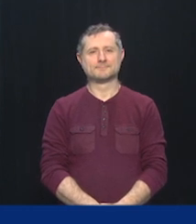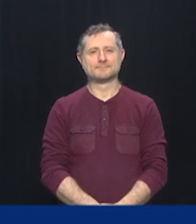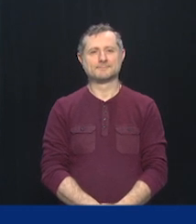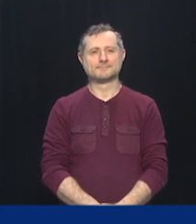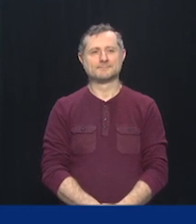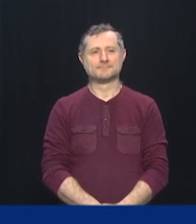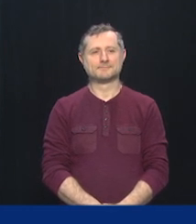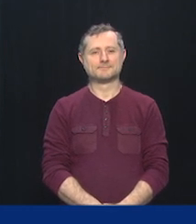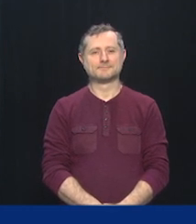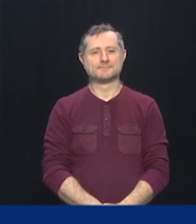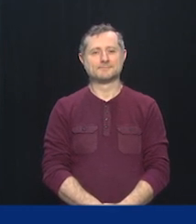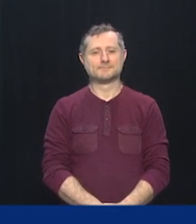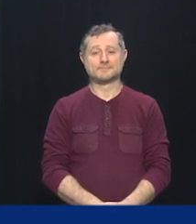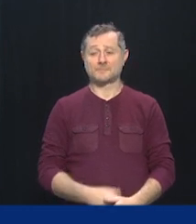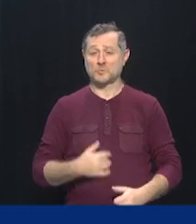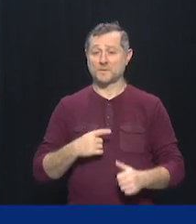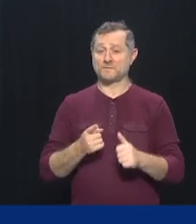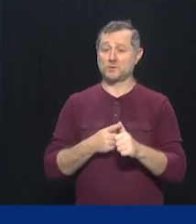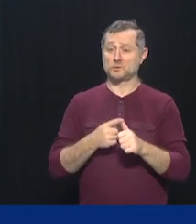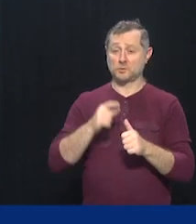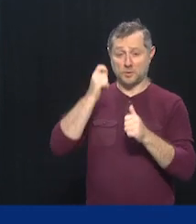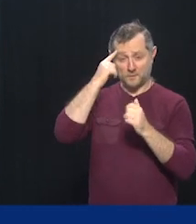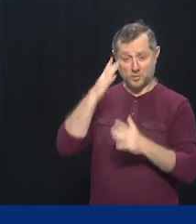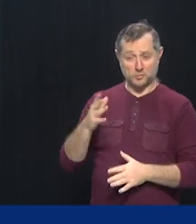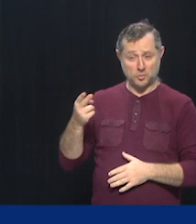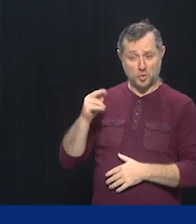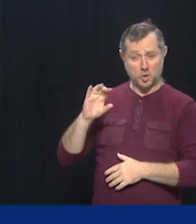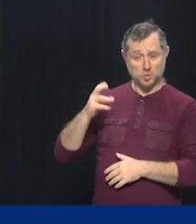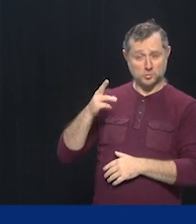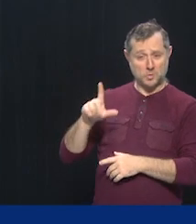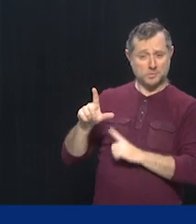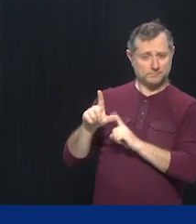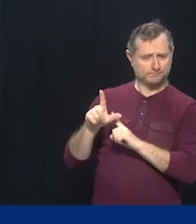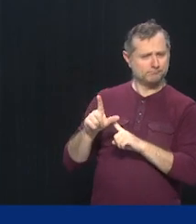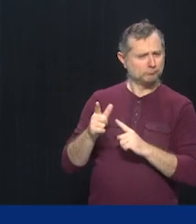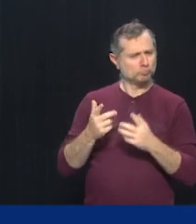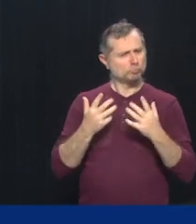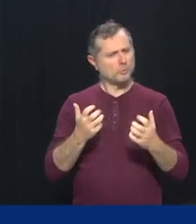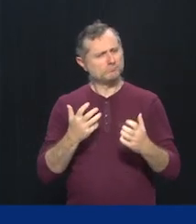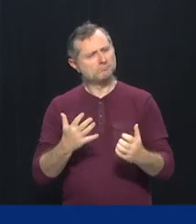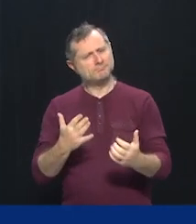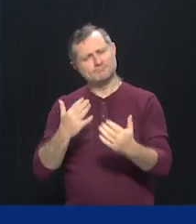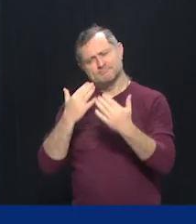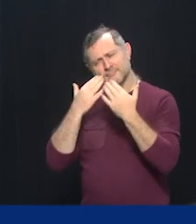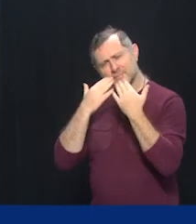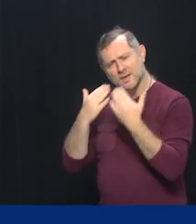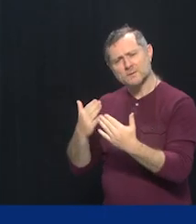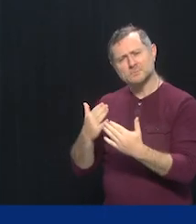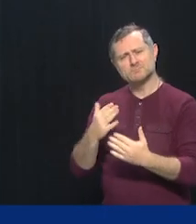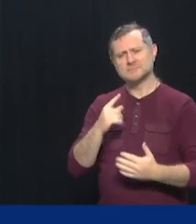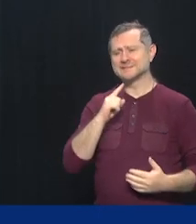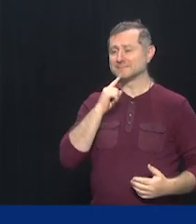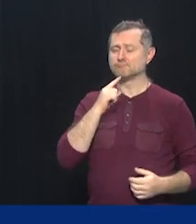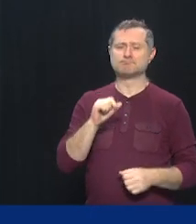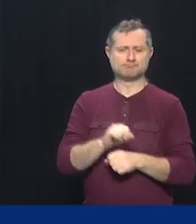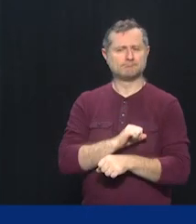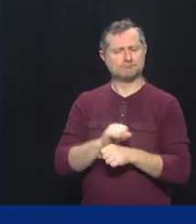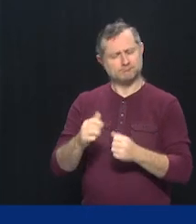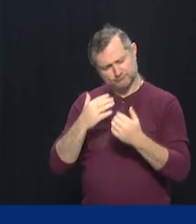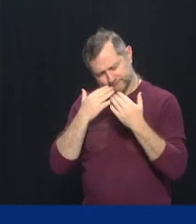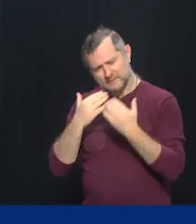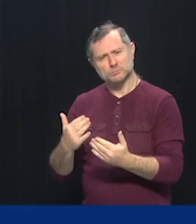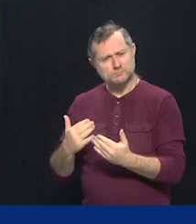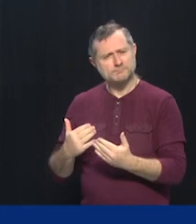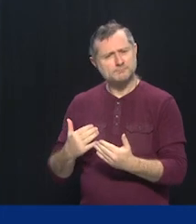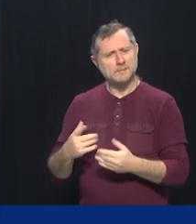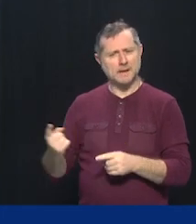So first, Governor Hochul, I want to take a moment and on behalf of all of us, thank you, and I mean really thank you, for being with us